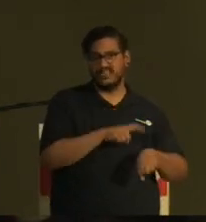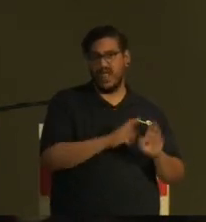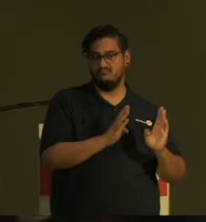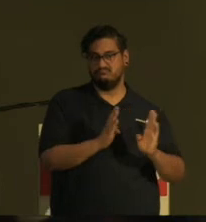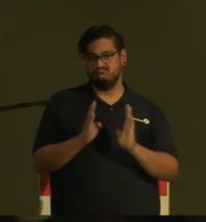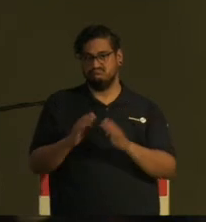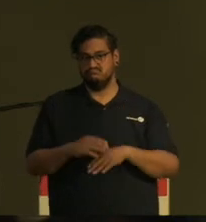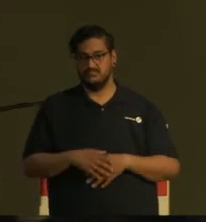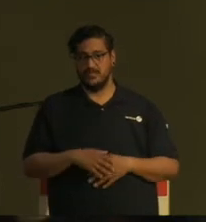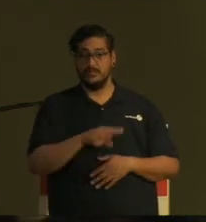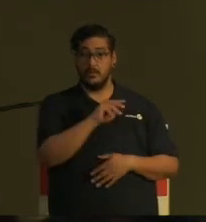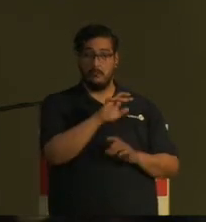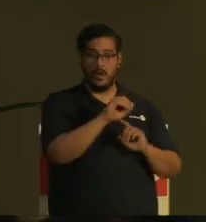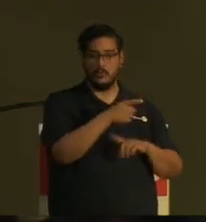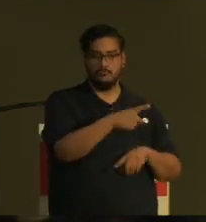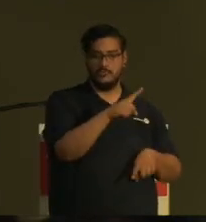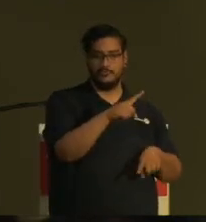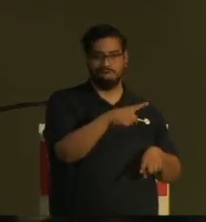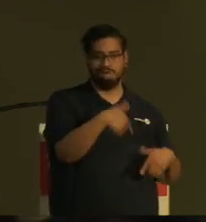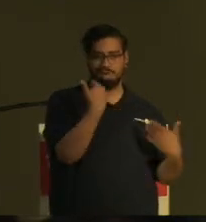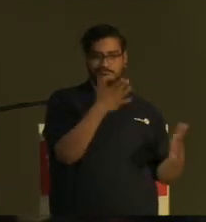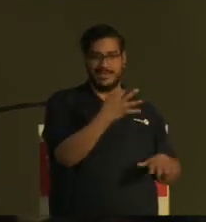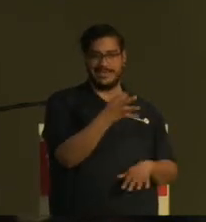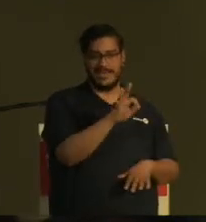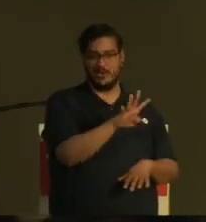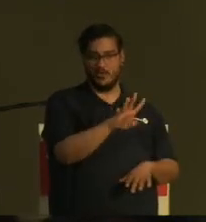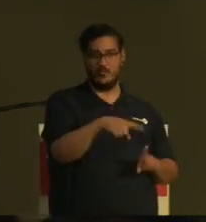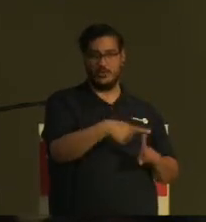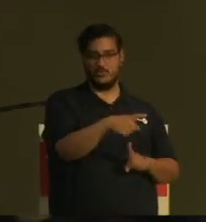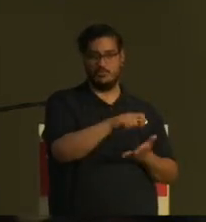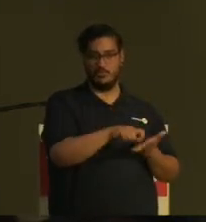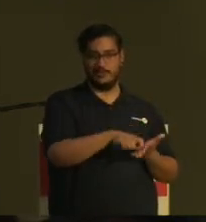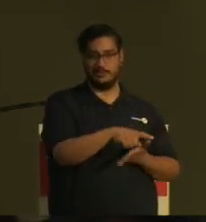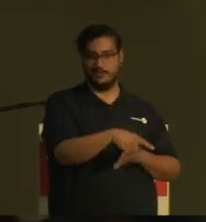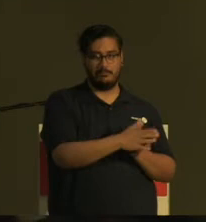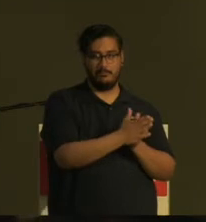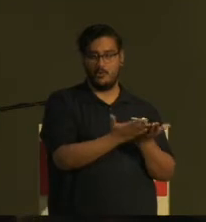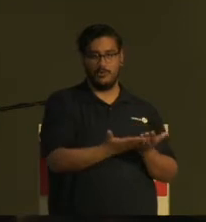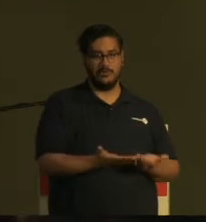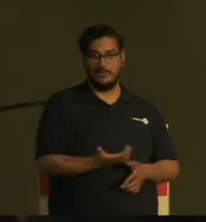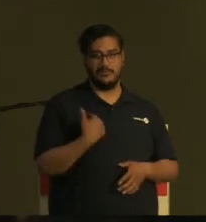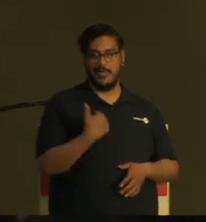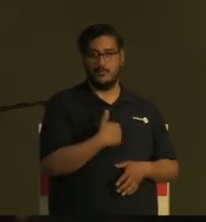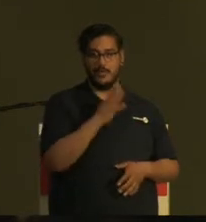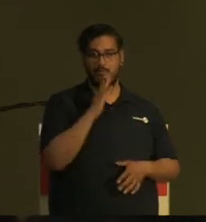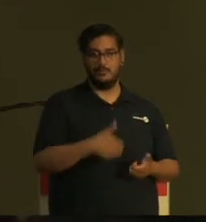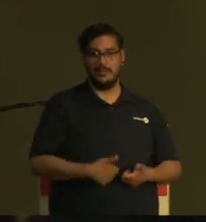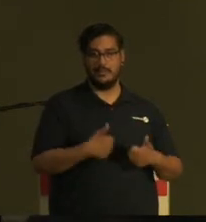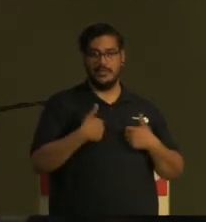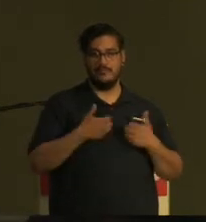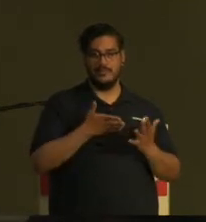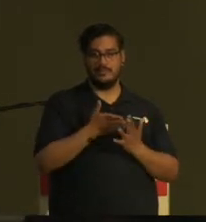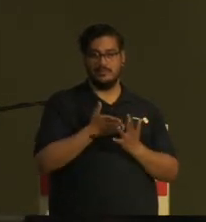Mario, you couldn't know in 1994 when you were writing this book that we would be living through what we